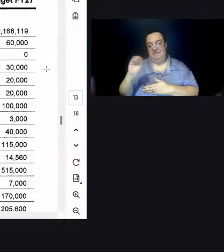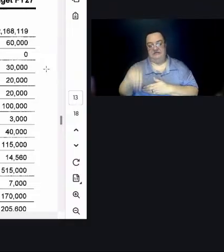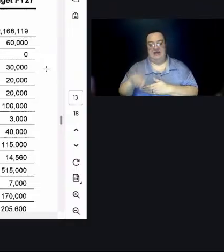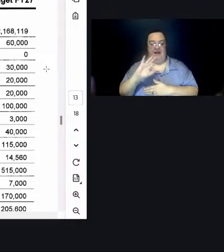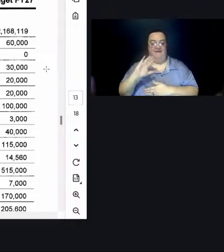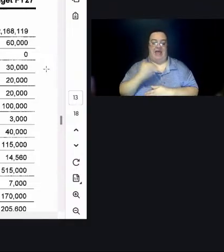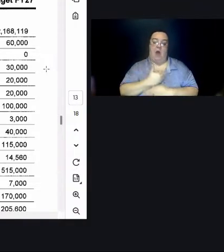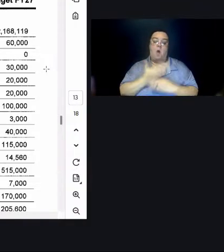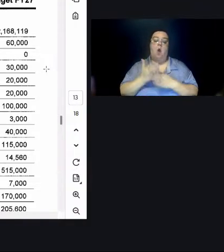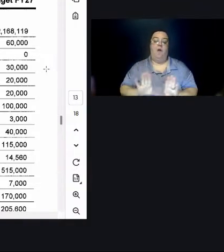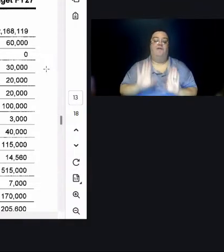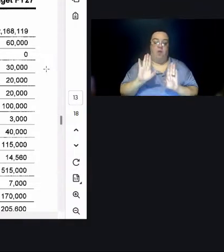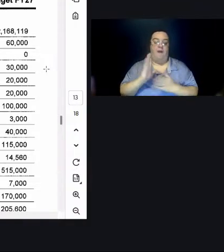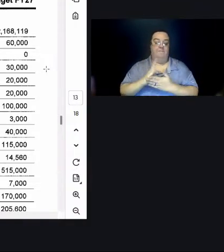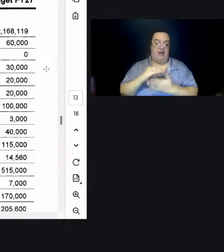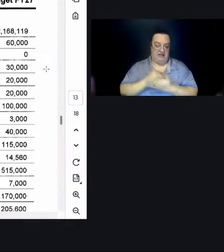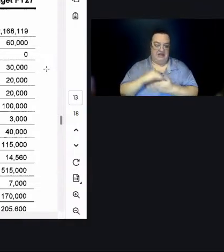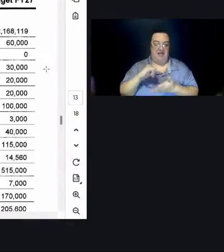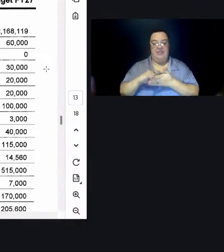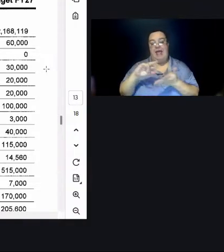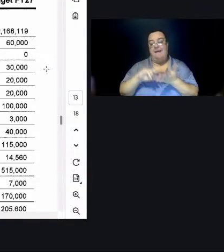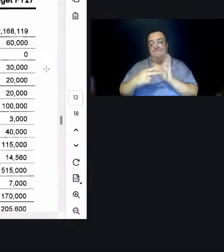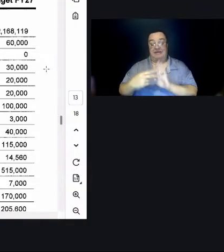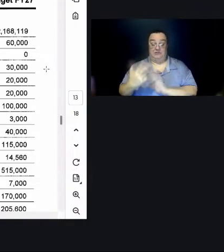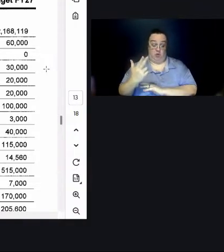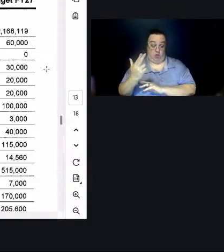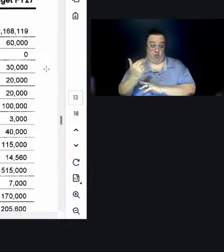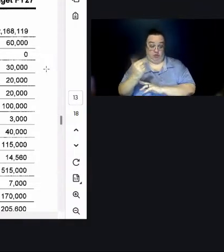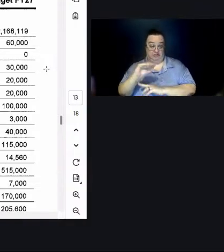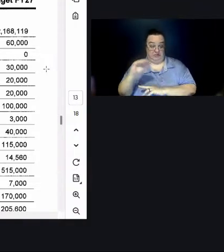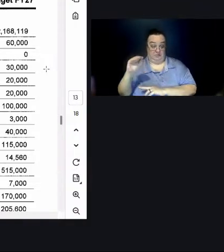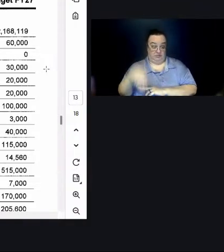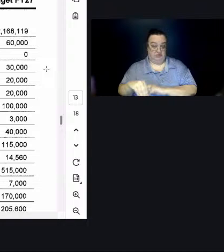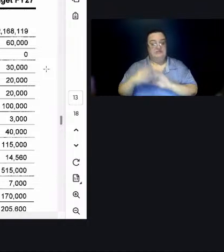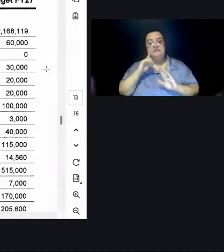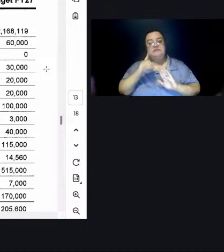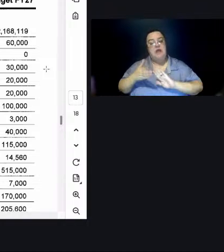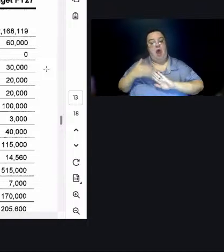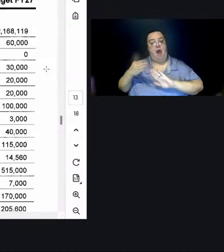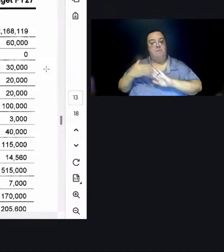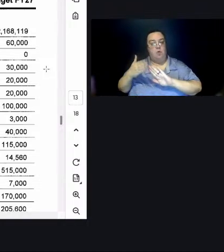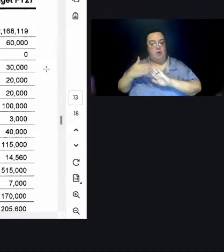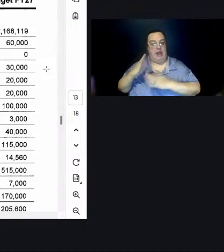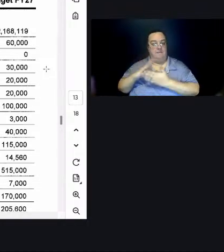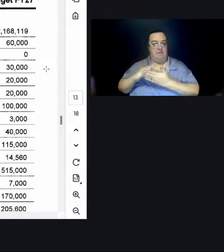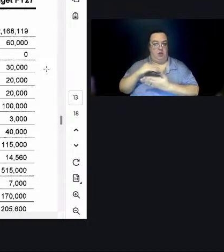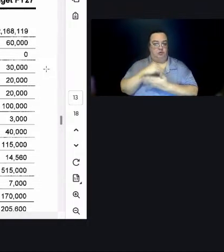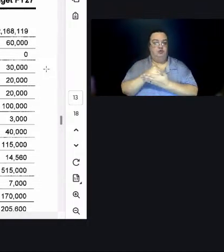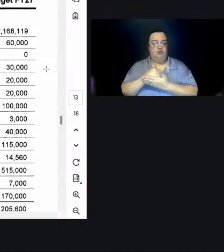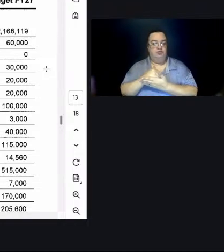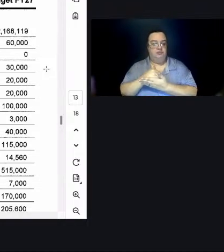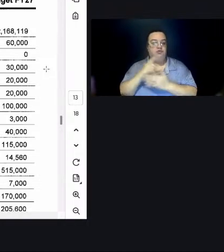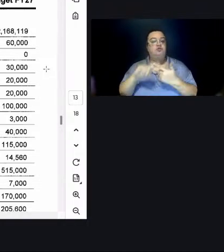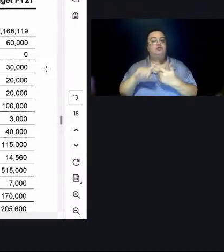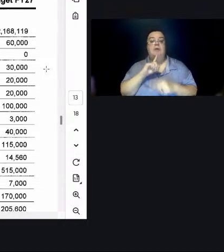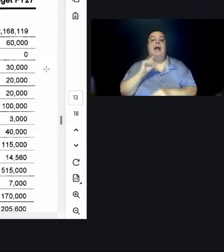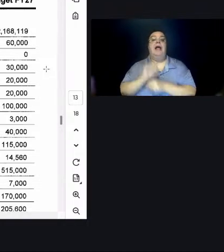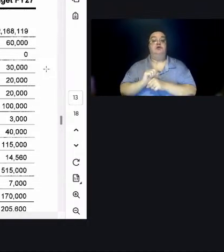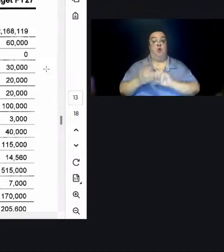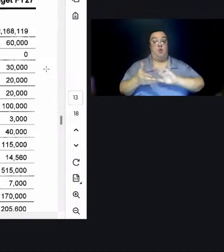budget. That leaves a 13% operating budget to run the police